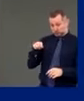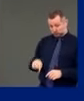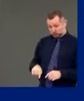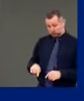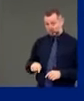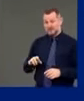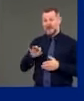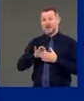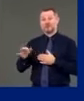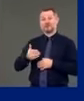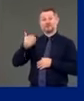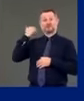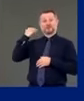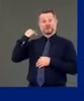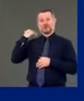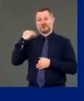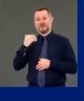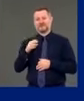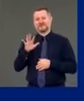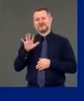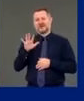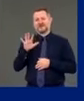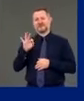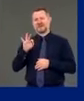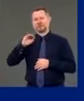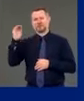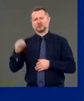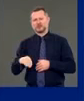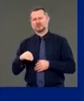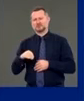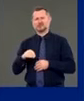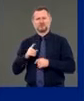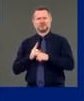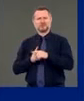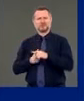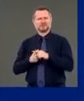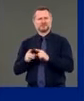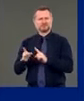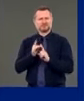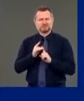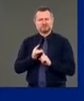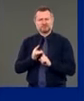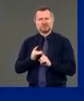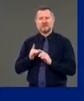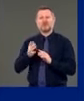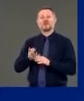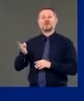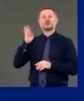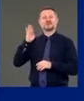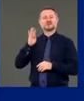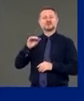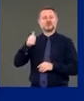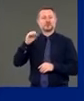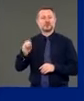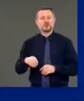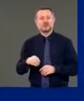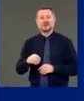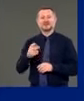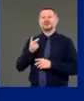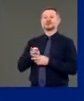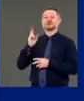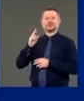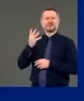ago, 59% were testing positive. 4 weeks ago, 10% were testing positive. 2 weeks ago,